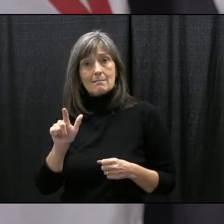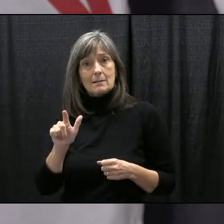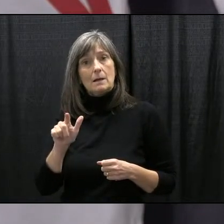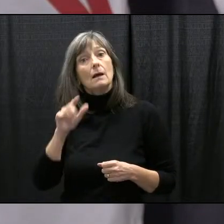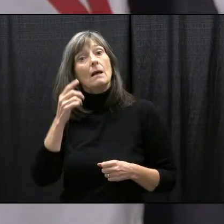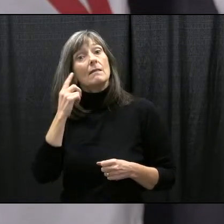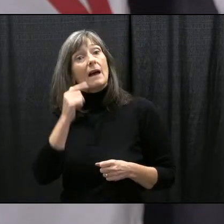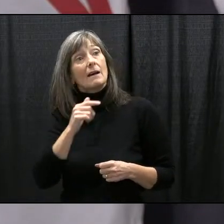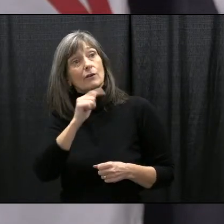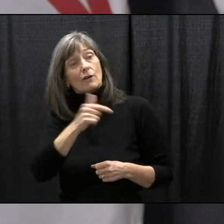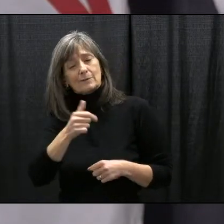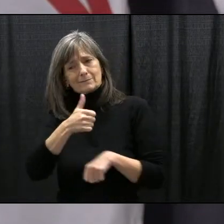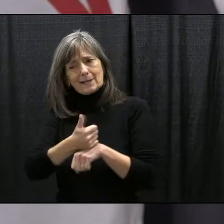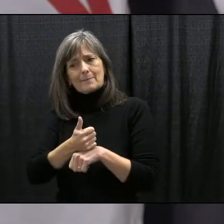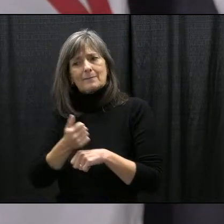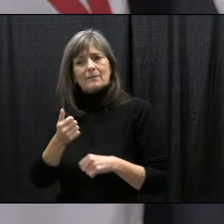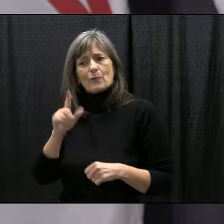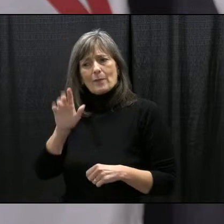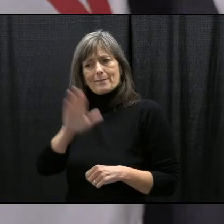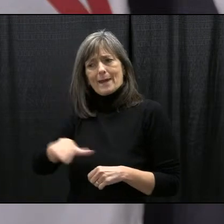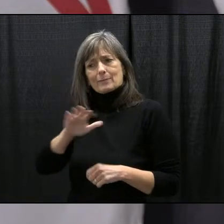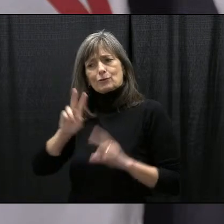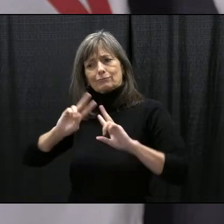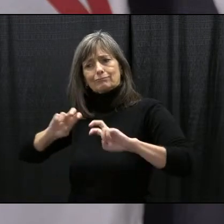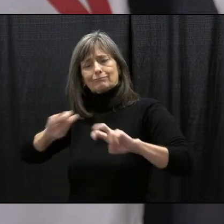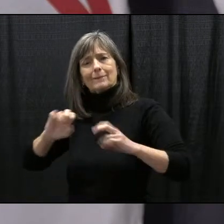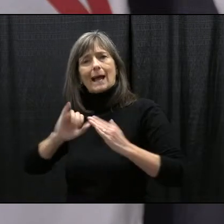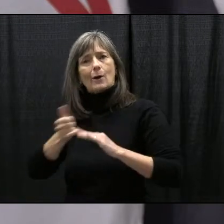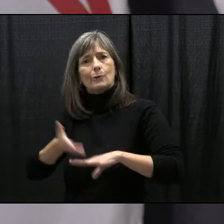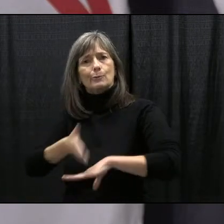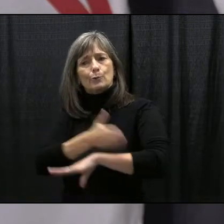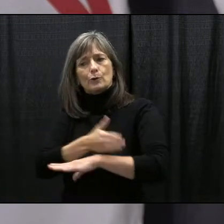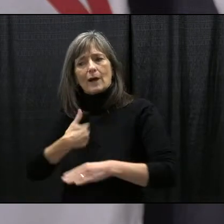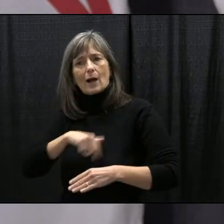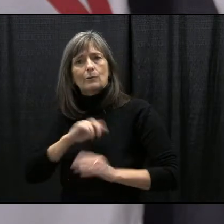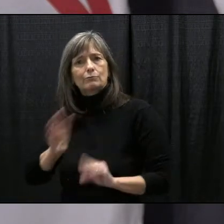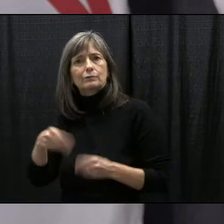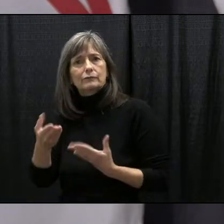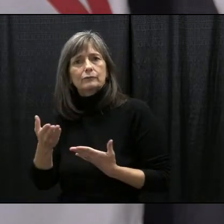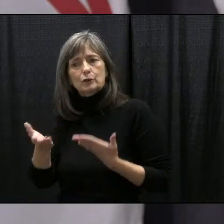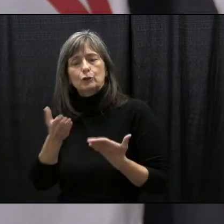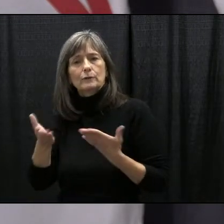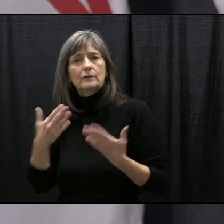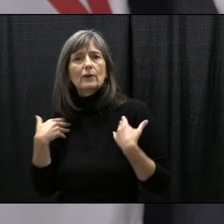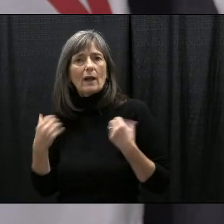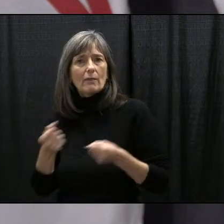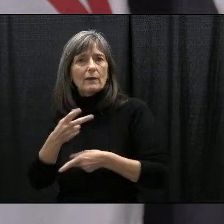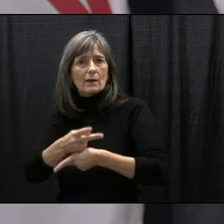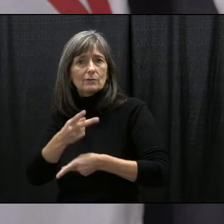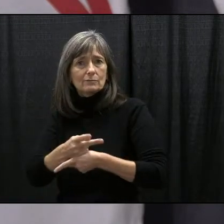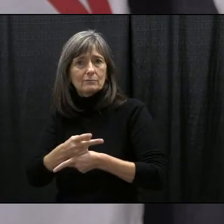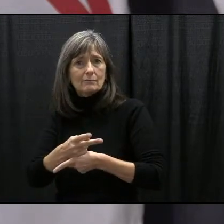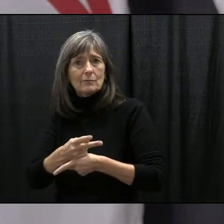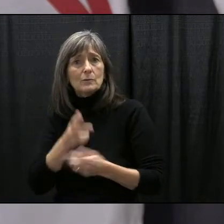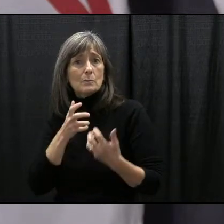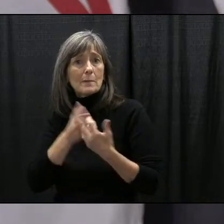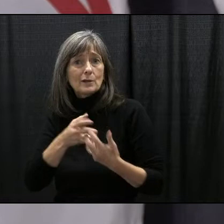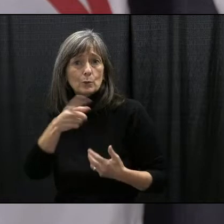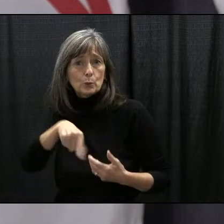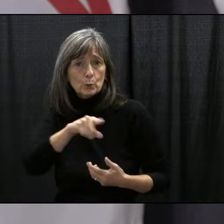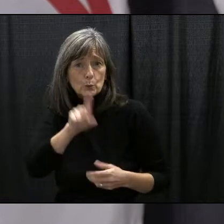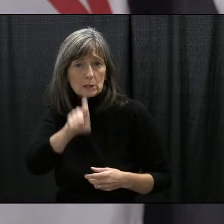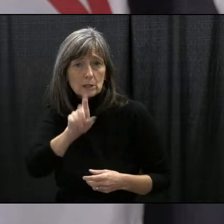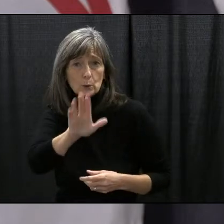healthcare system to best deliver services that can meet your needs in your communities.